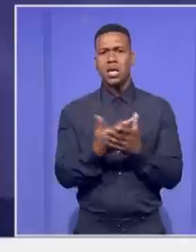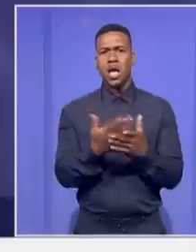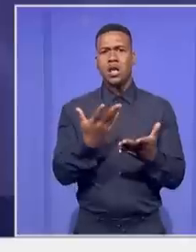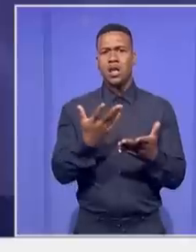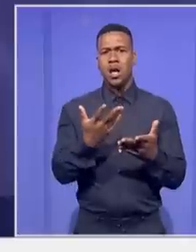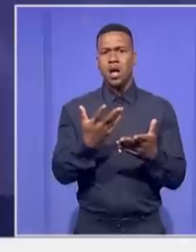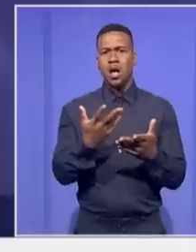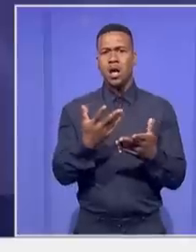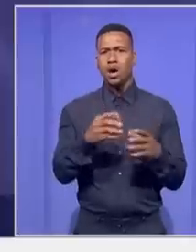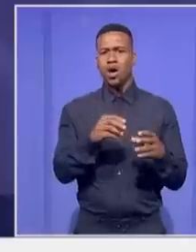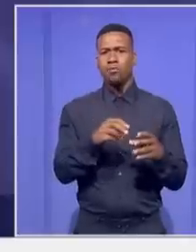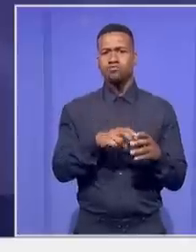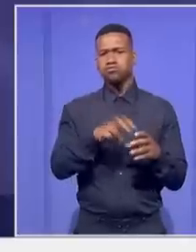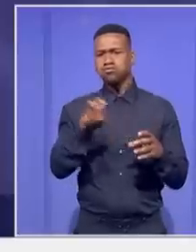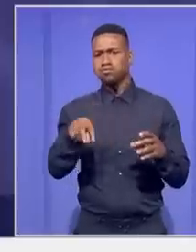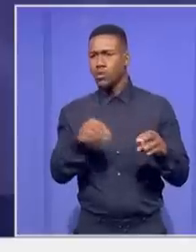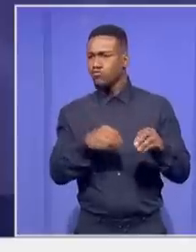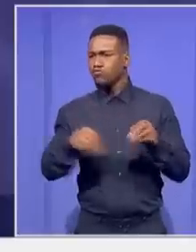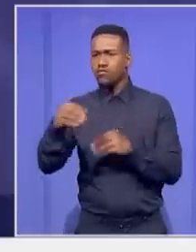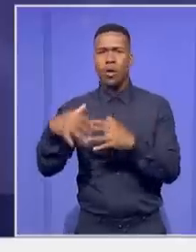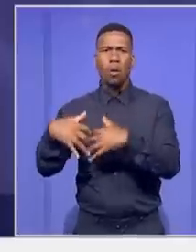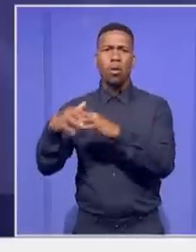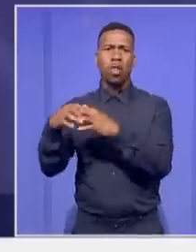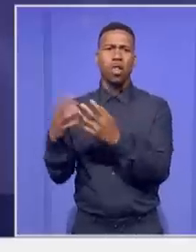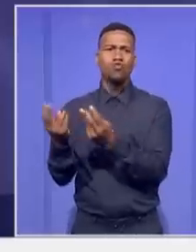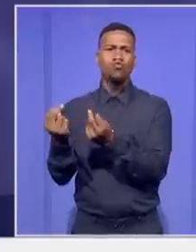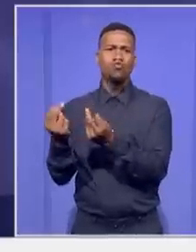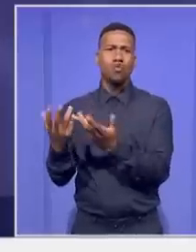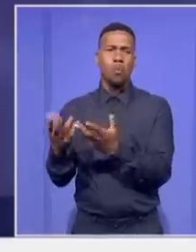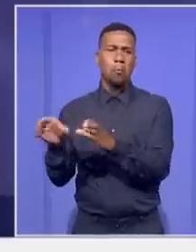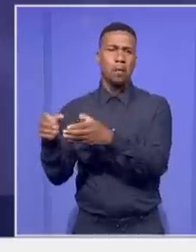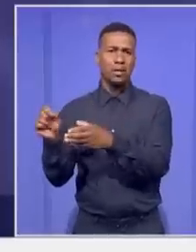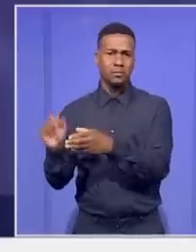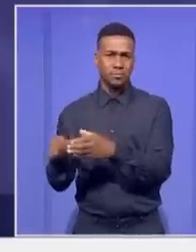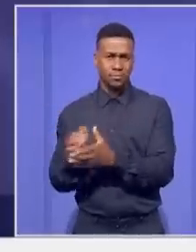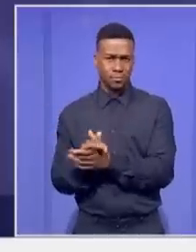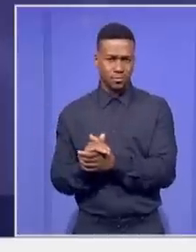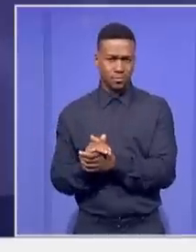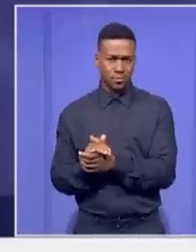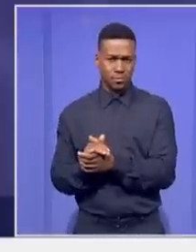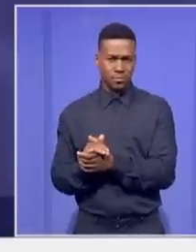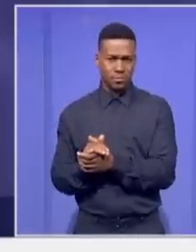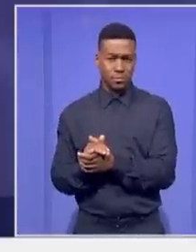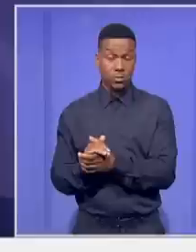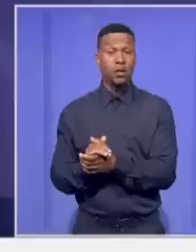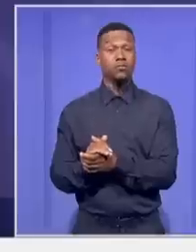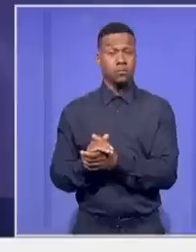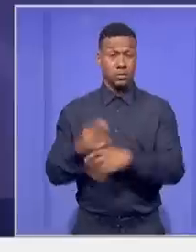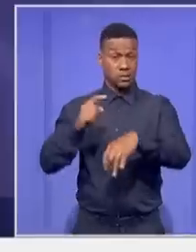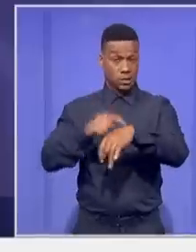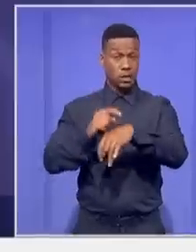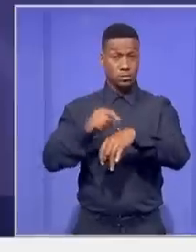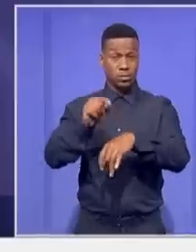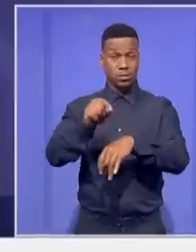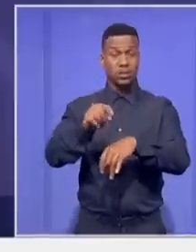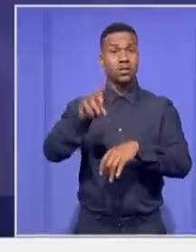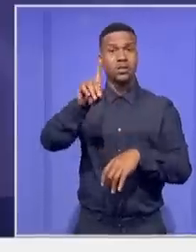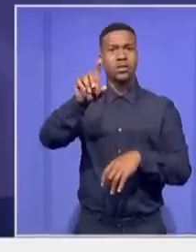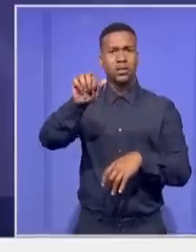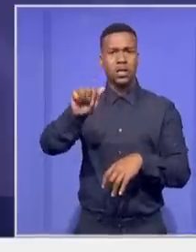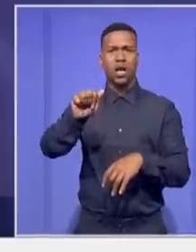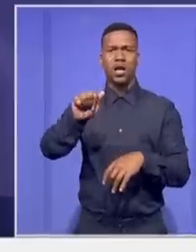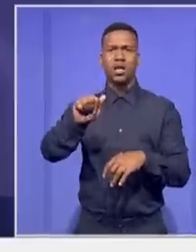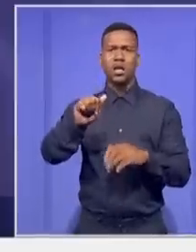their new movements and platforms and dialogues. According to Ipsos at that time, the DA was polling at